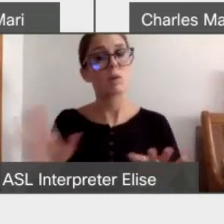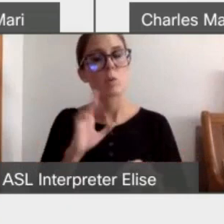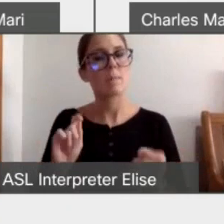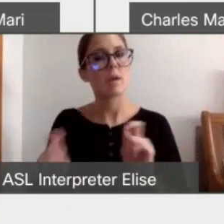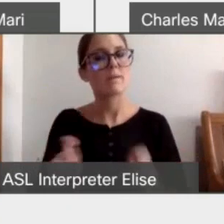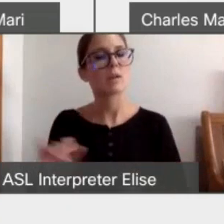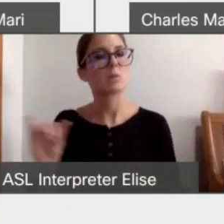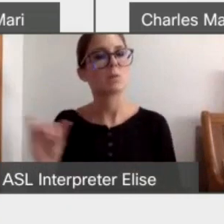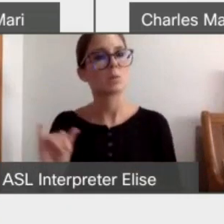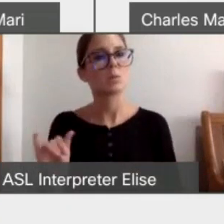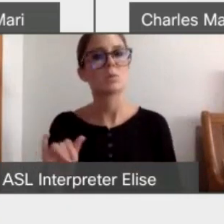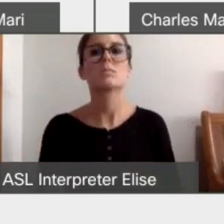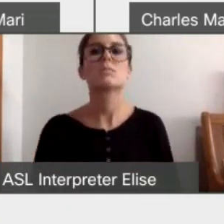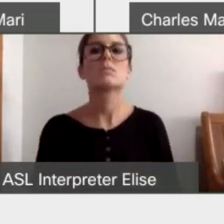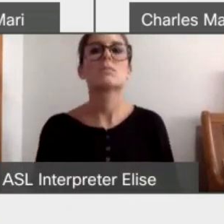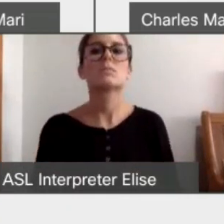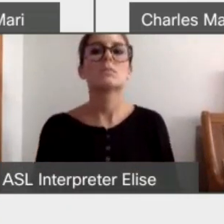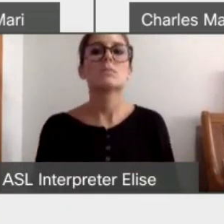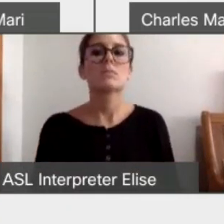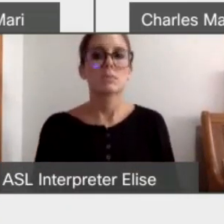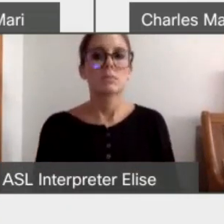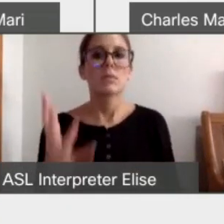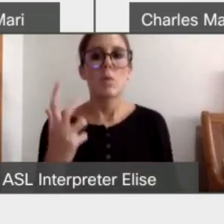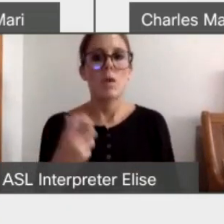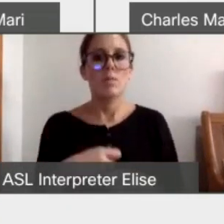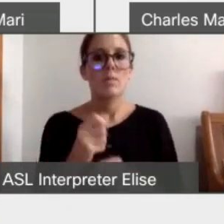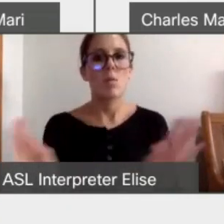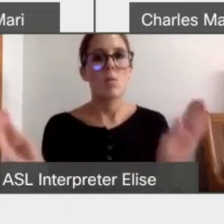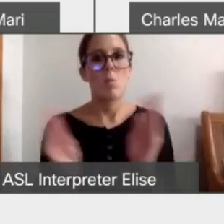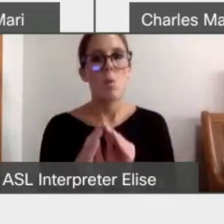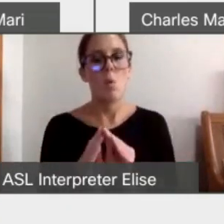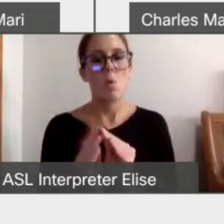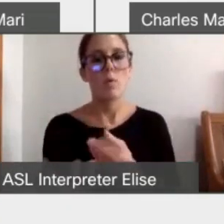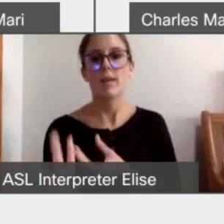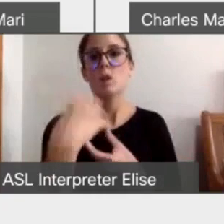to those also, to really create a more inclusive